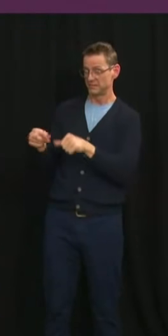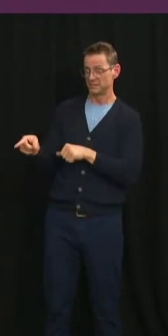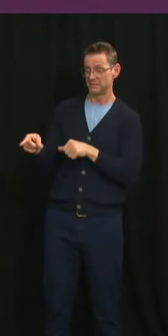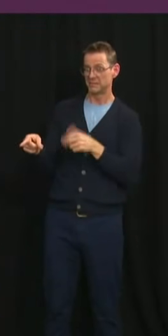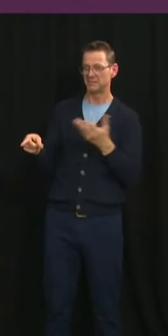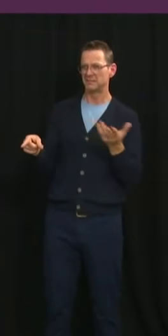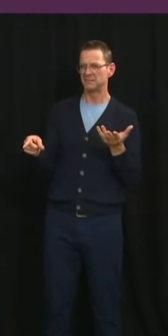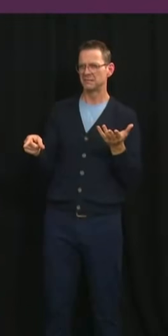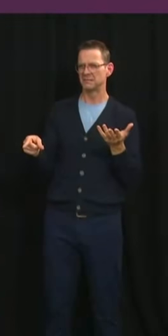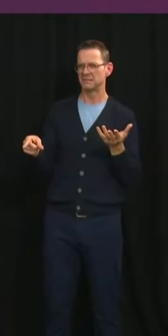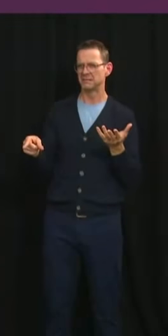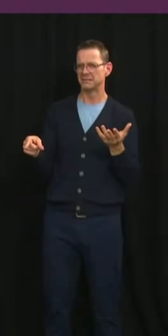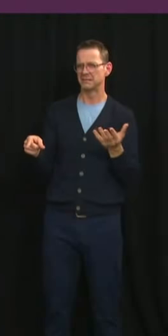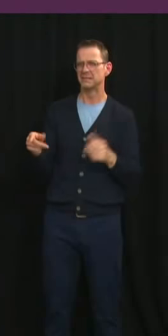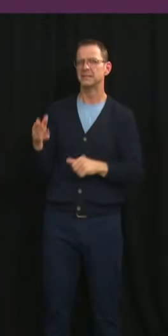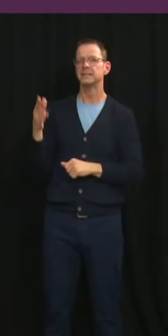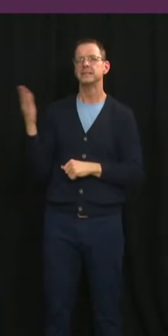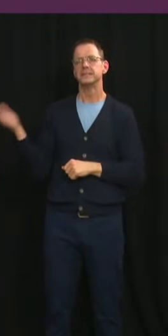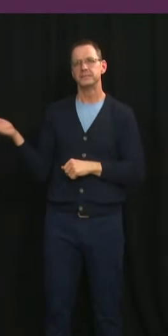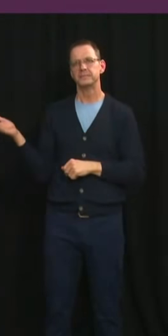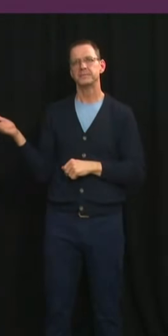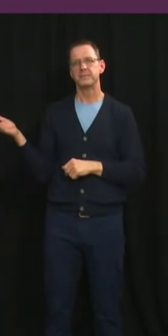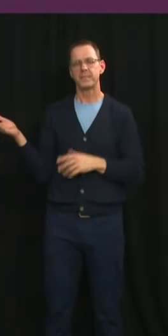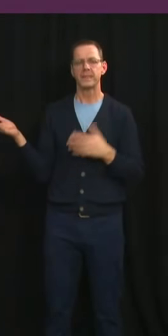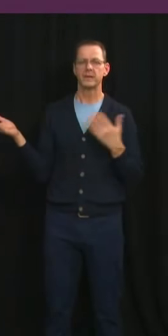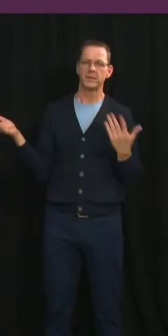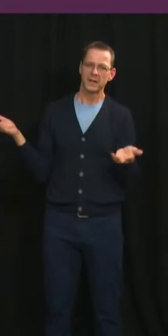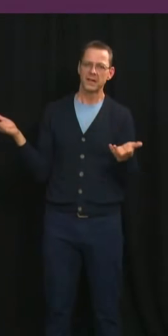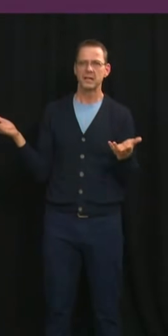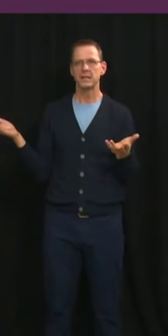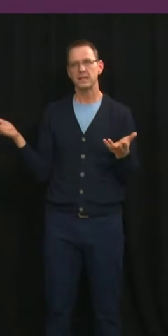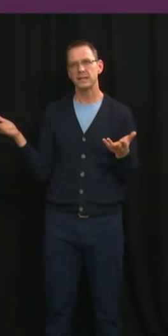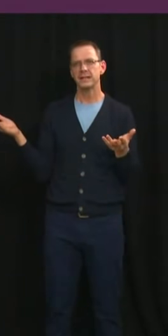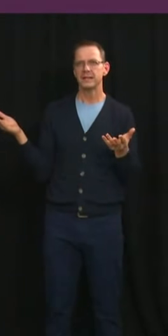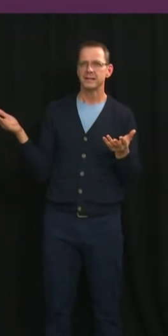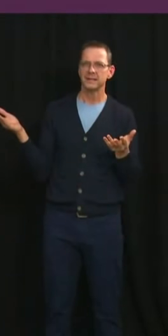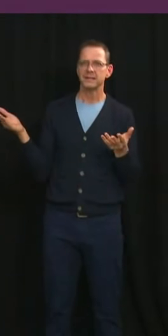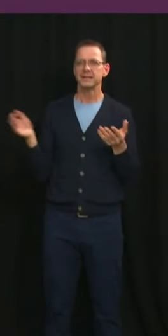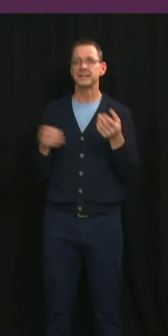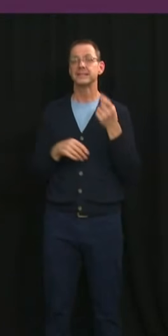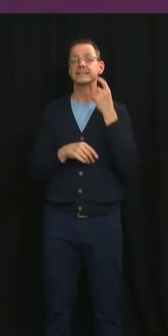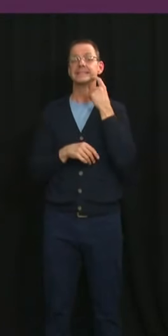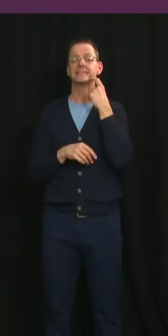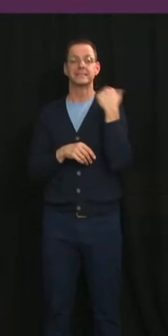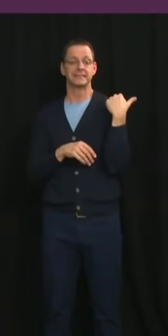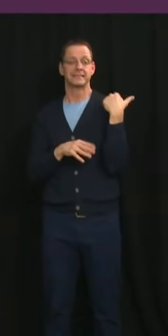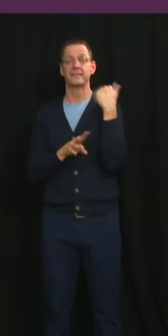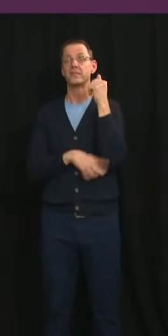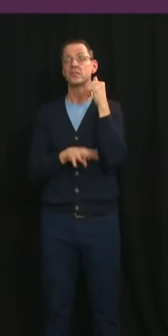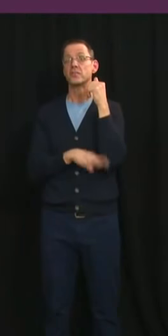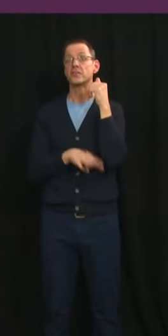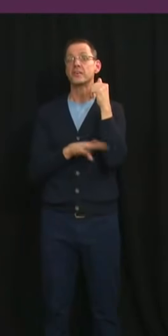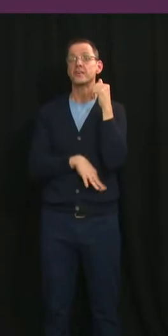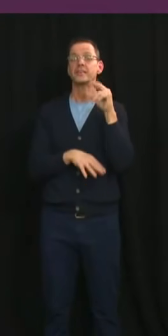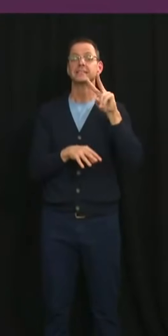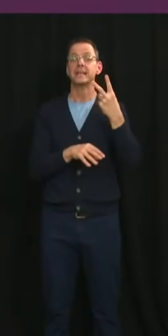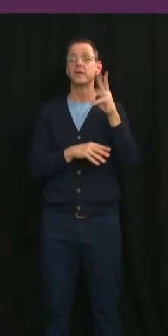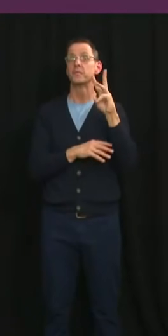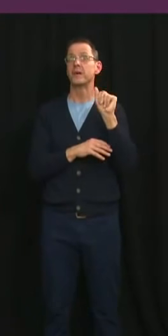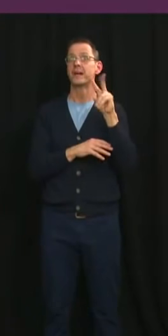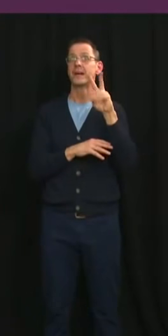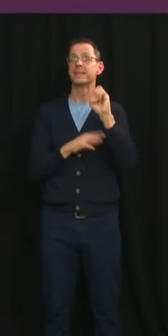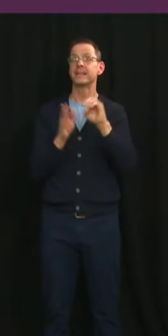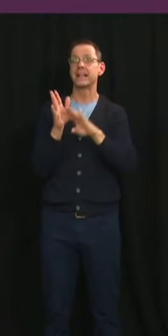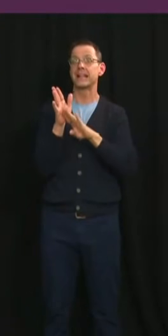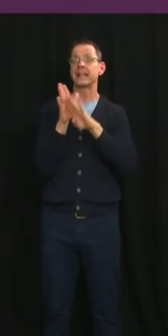fall spike, we wanted to make sure that we didn't risk additional stress on the healthcare system,